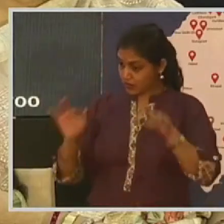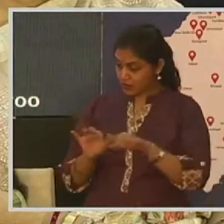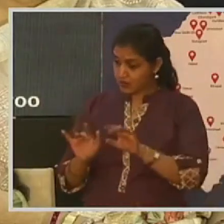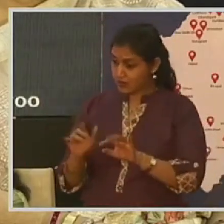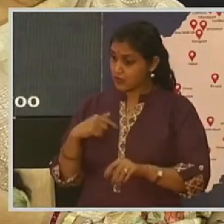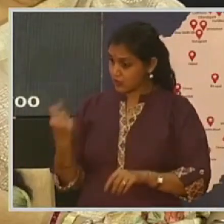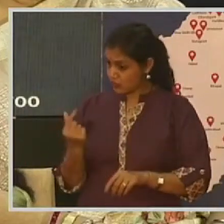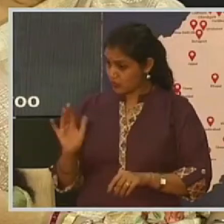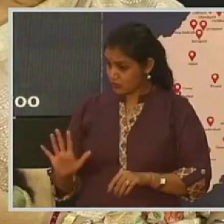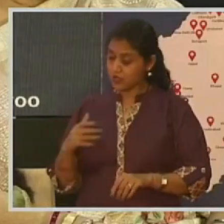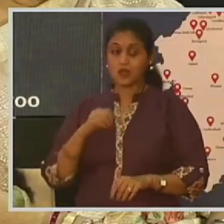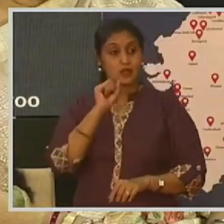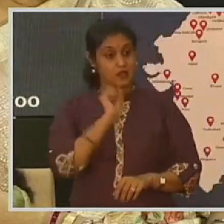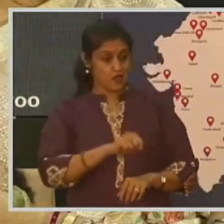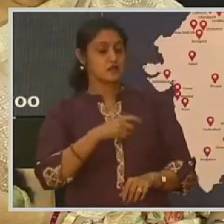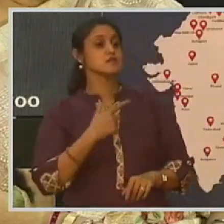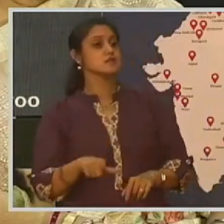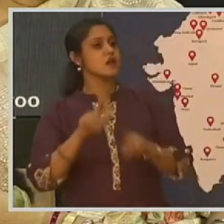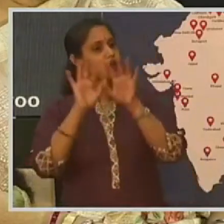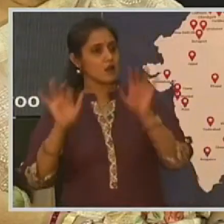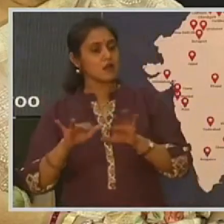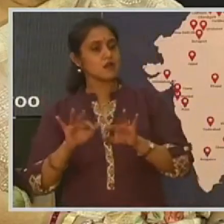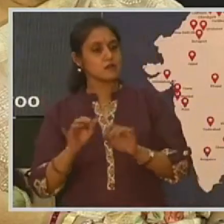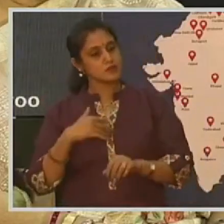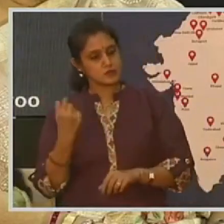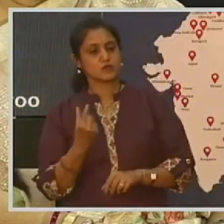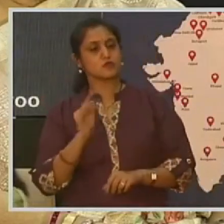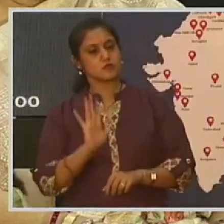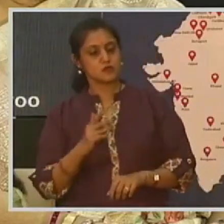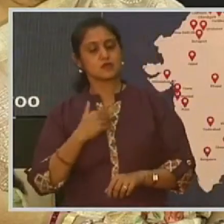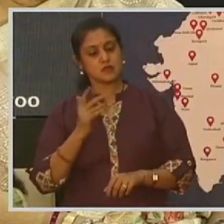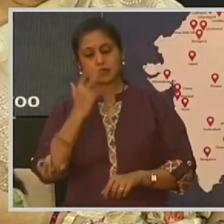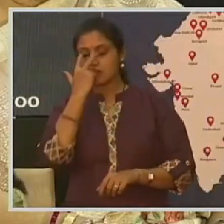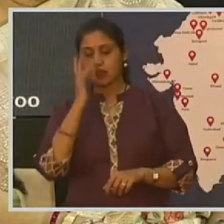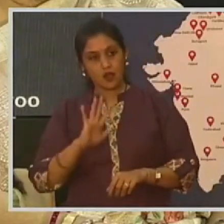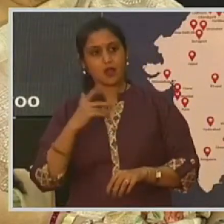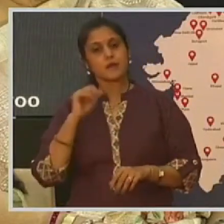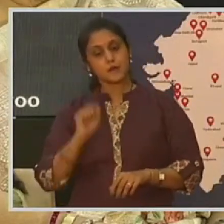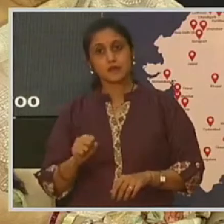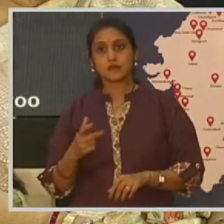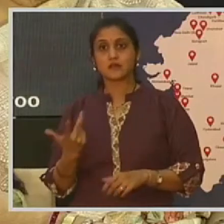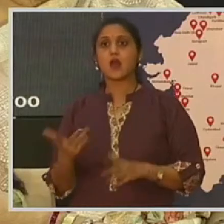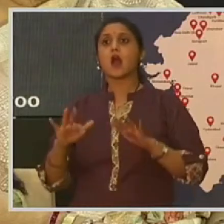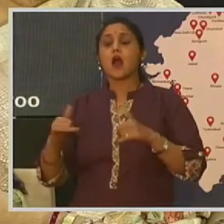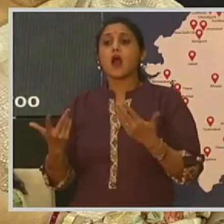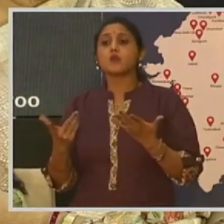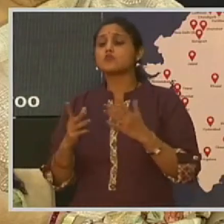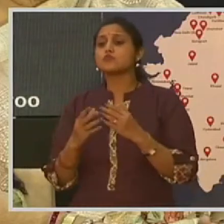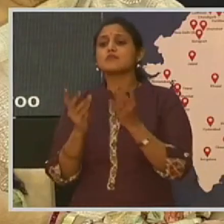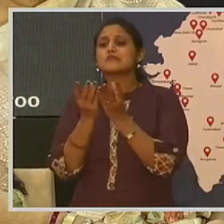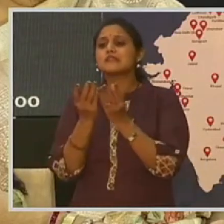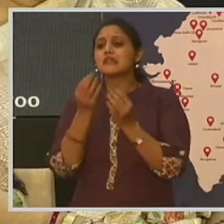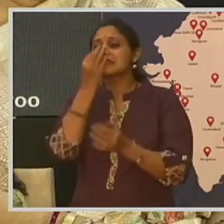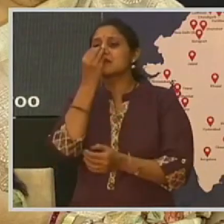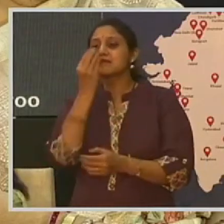again accessibility, because there are simple applications, simple technologies which have